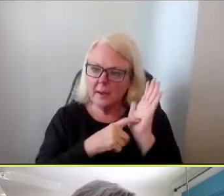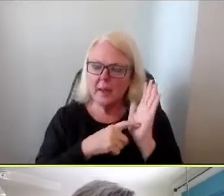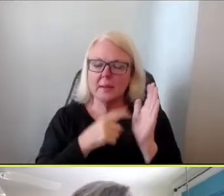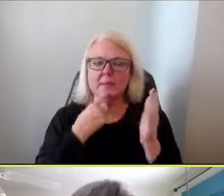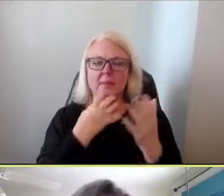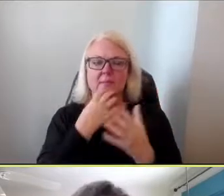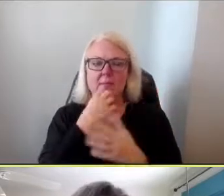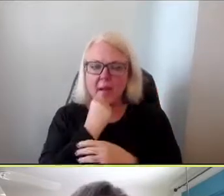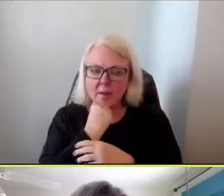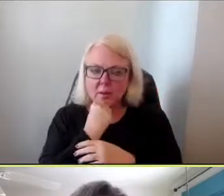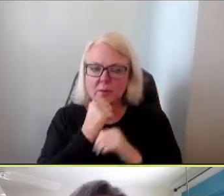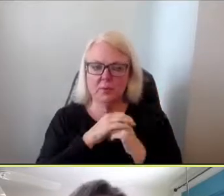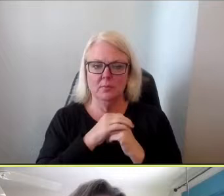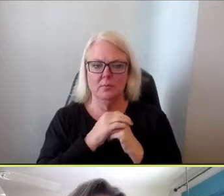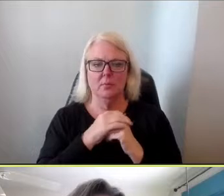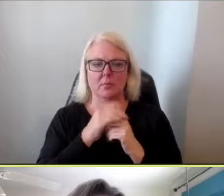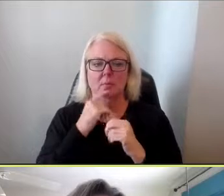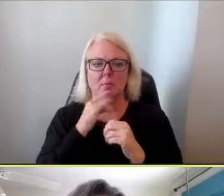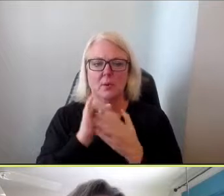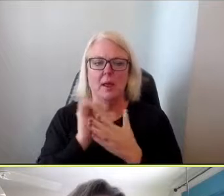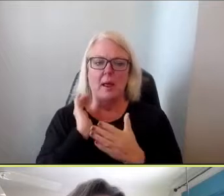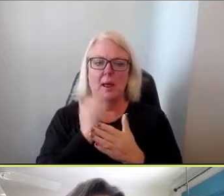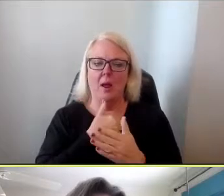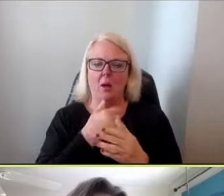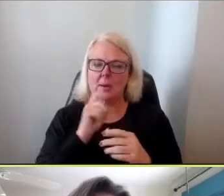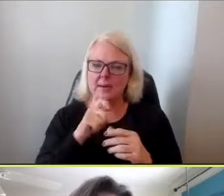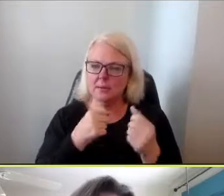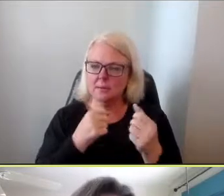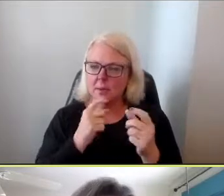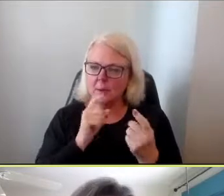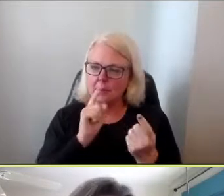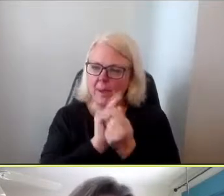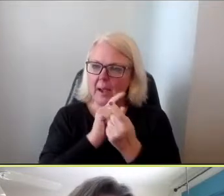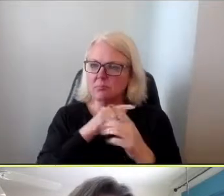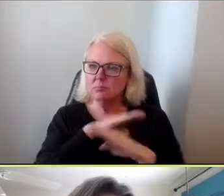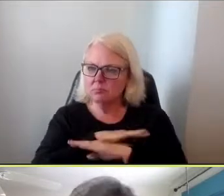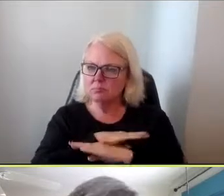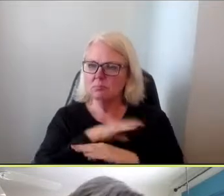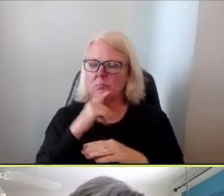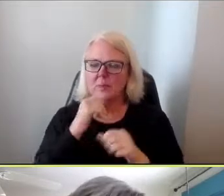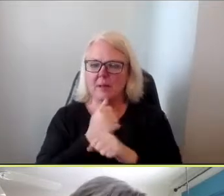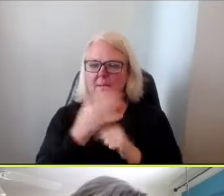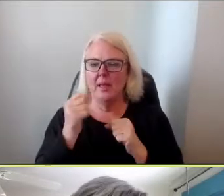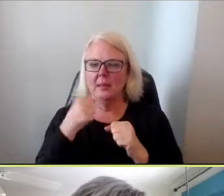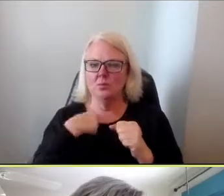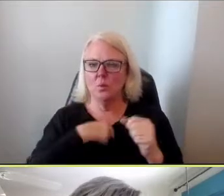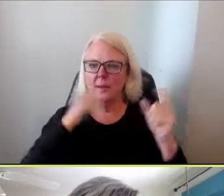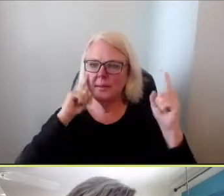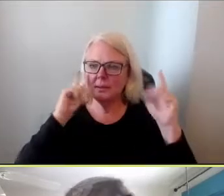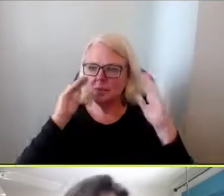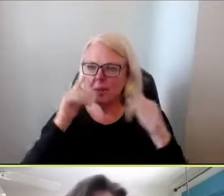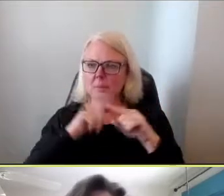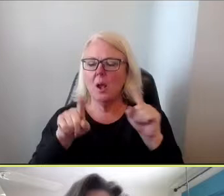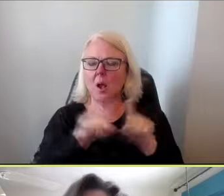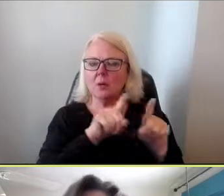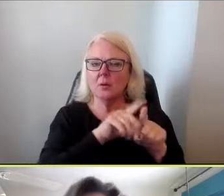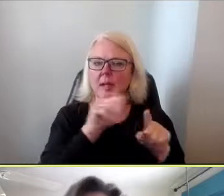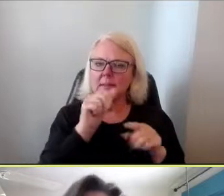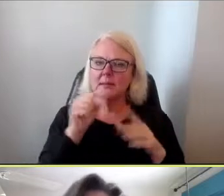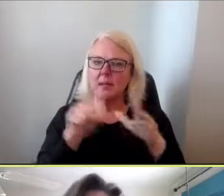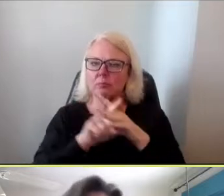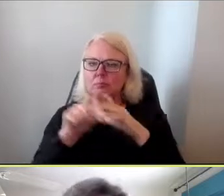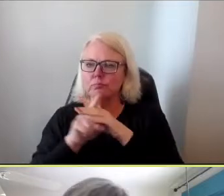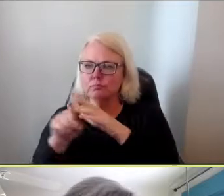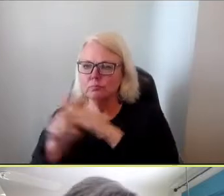valued, held, our needs met, not only as they are anticipated, but also as they come along